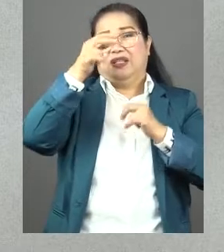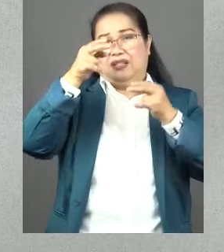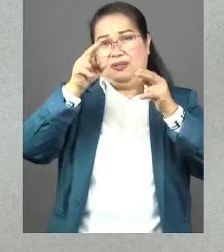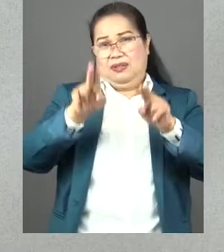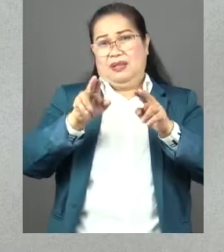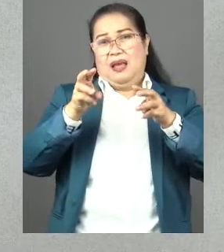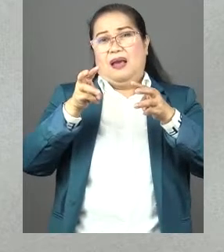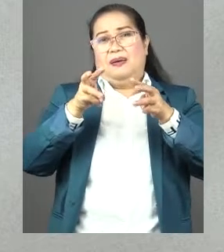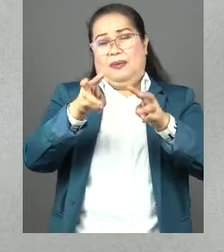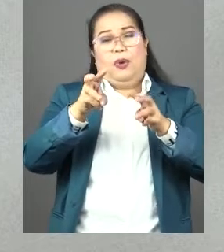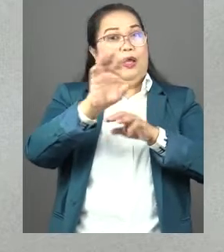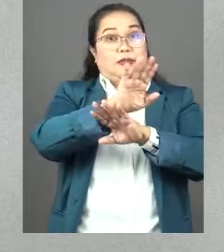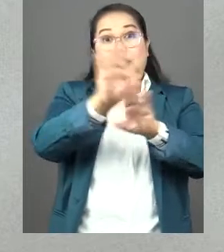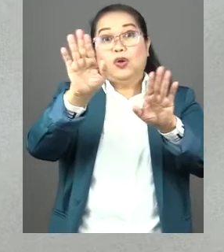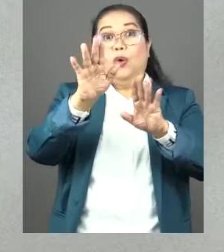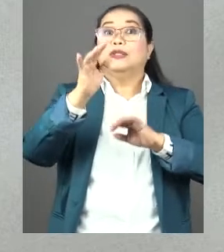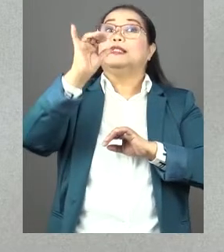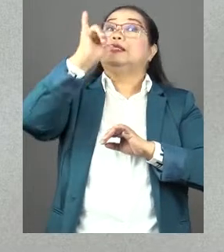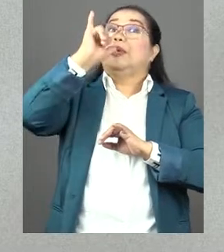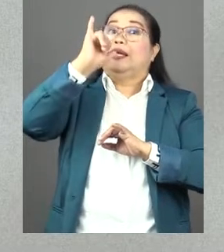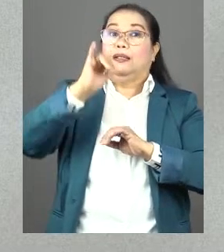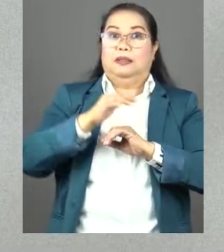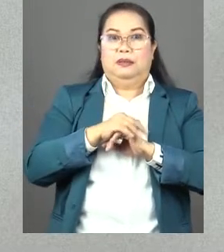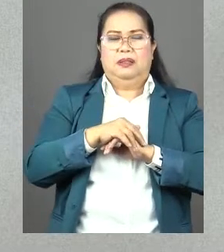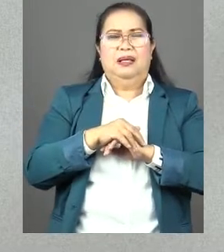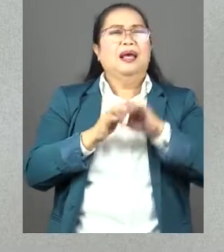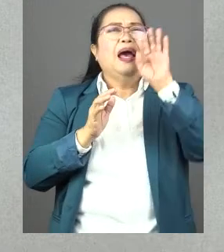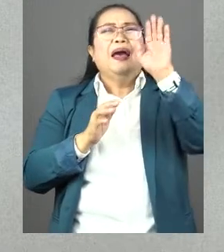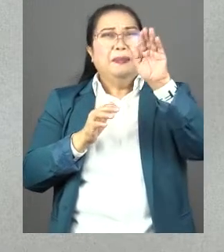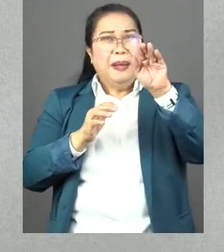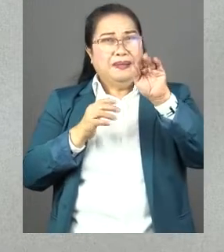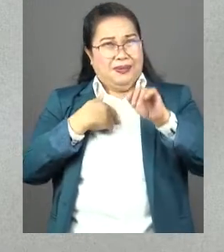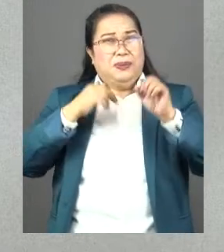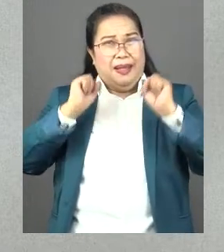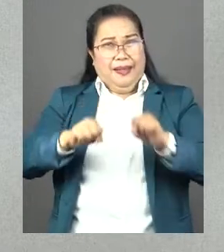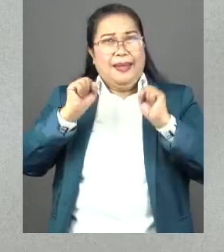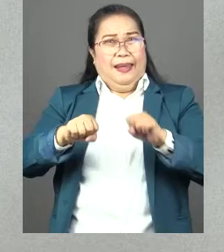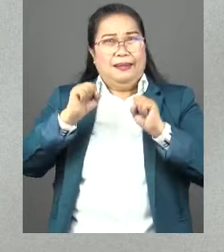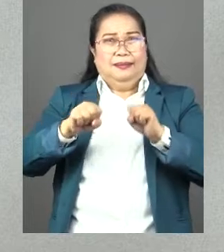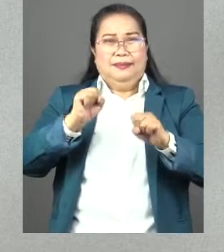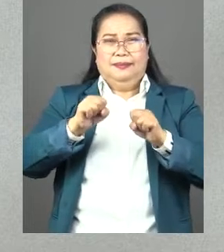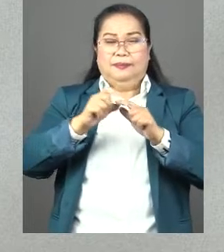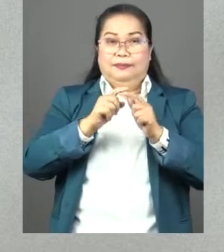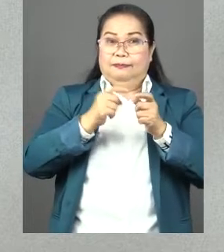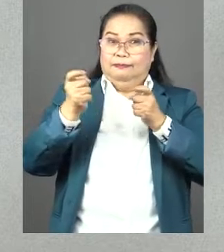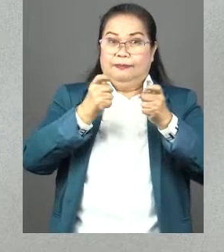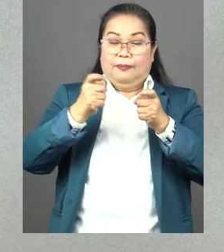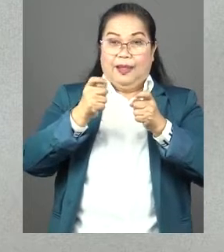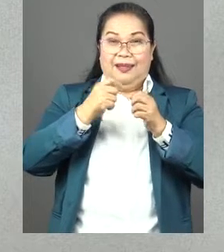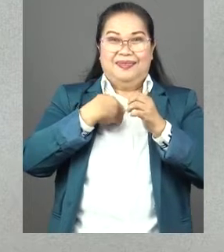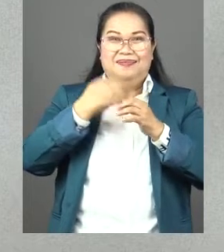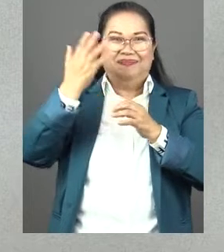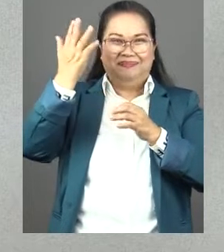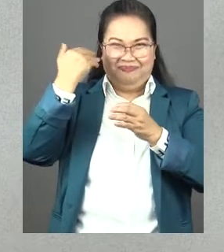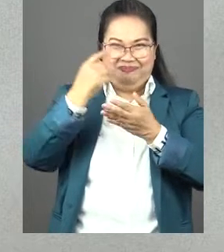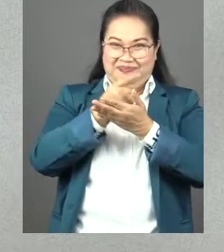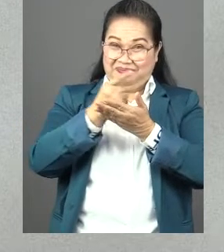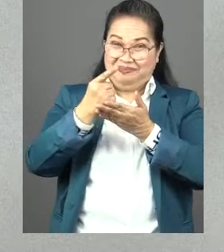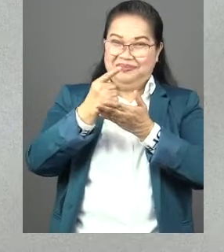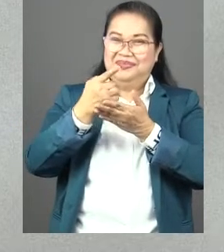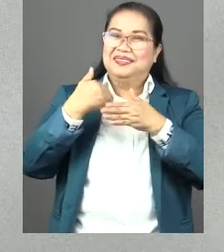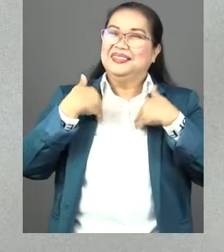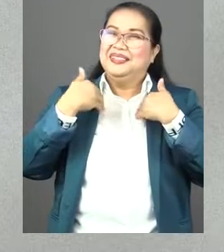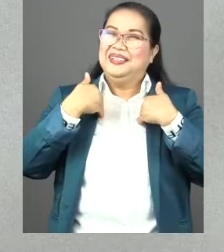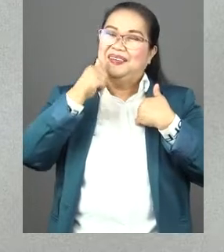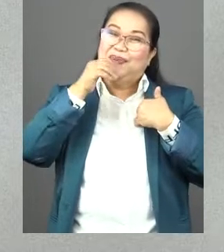don't even start. Now, Pastor, I can handle it. Really? And I was just reading a few weeks ago about some young